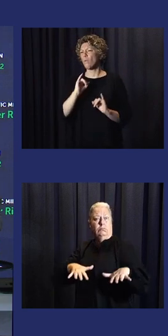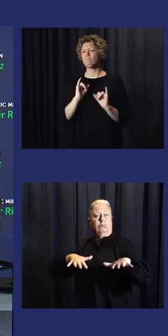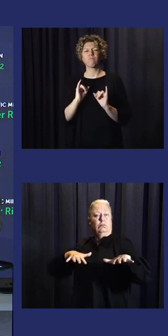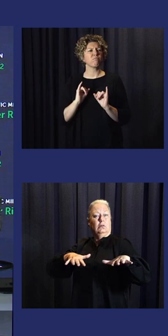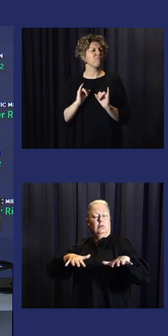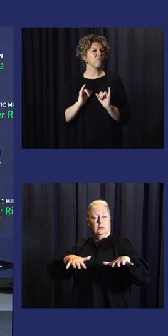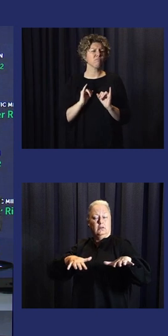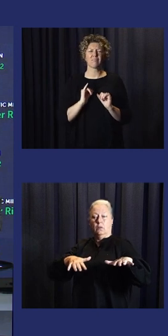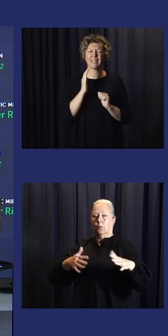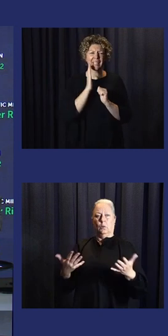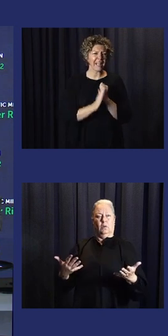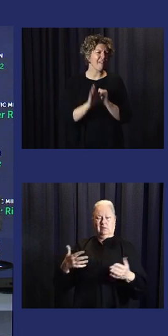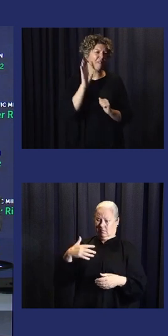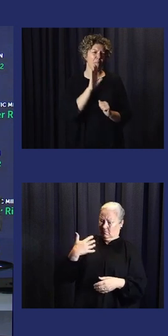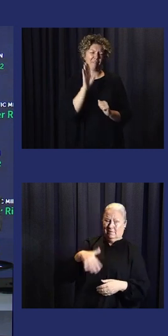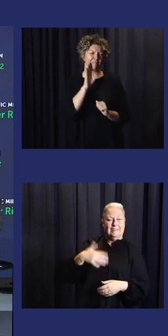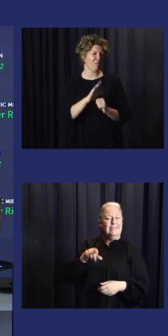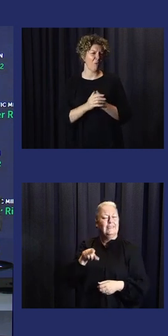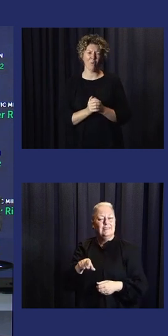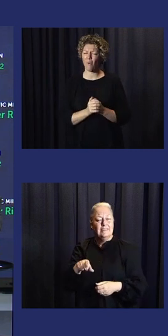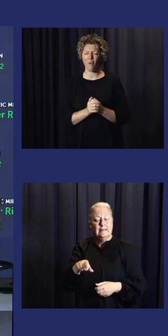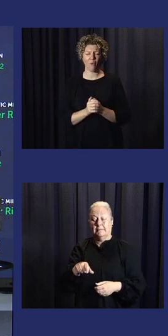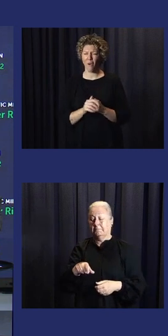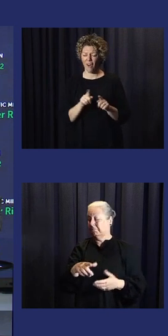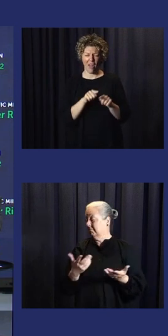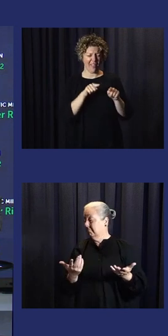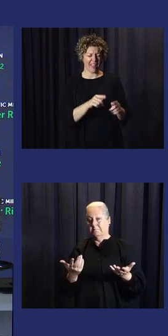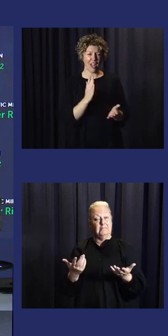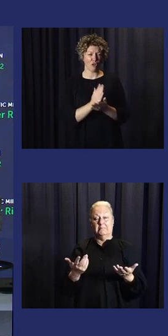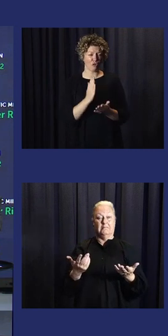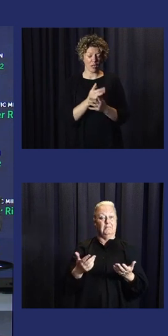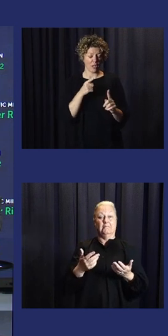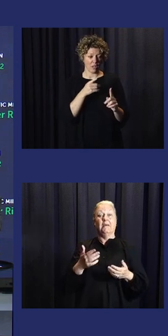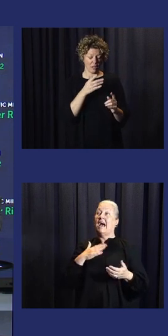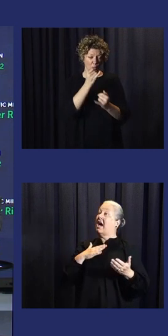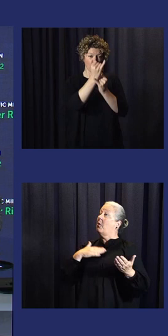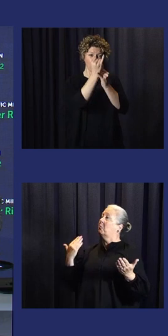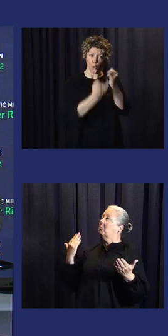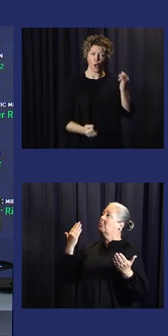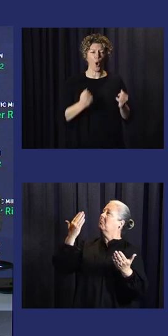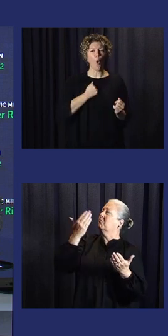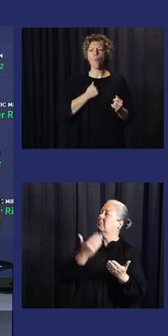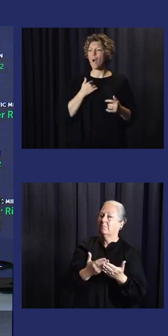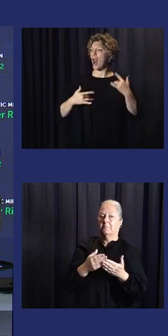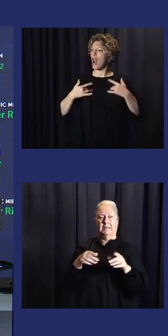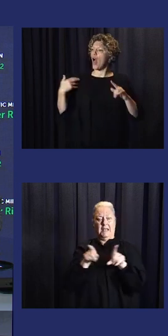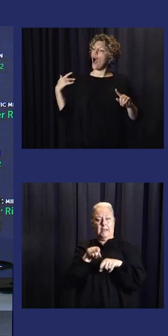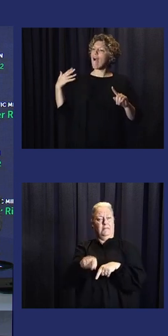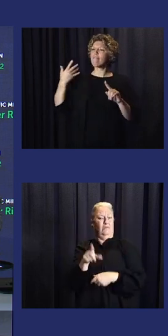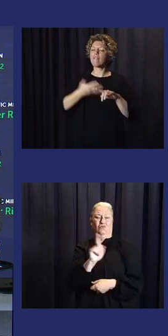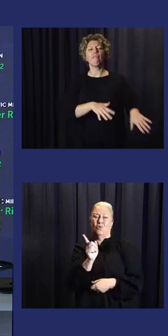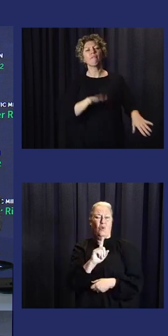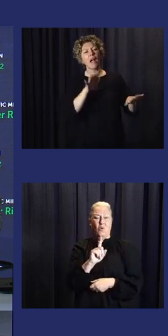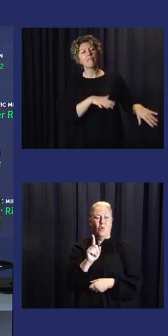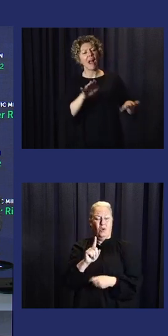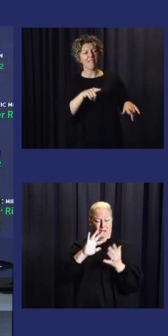completely unprecedented in terms of Australian conditions. This was so outside the envelope of our lived experience that